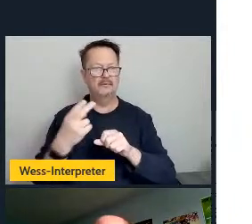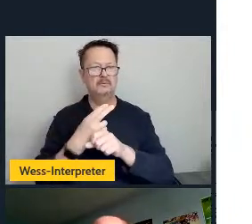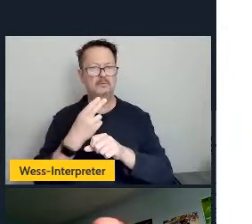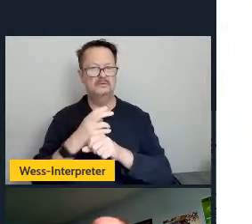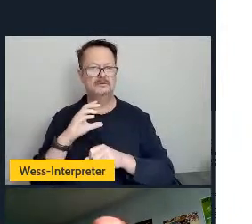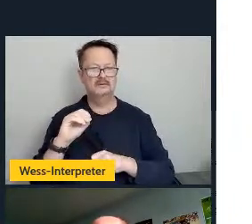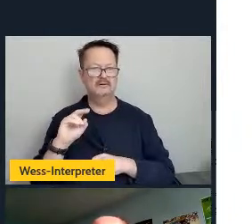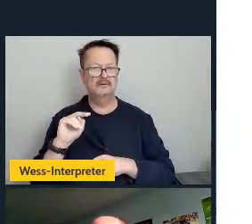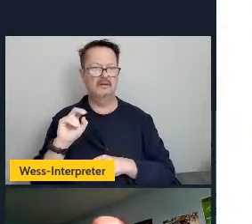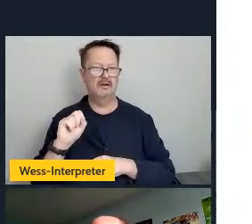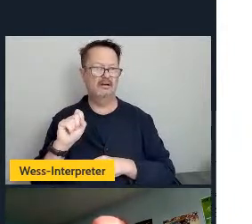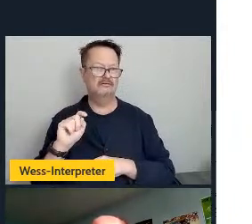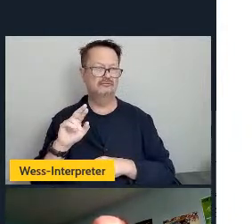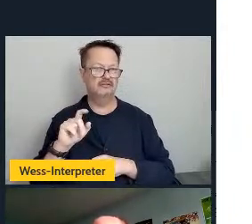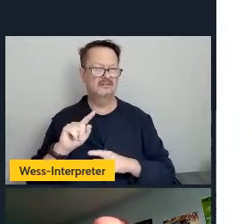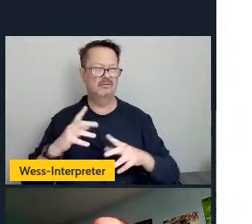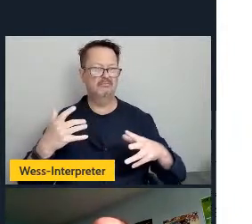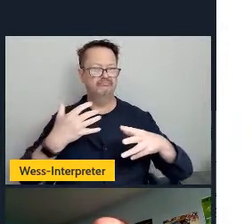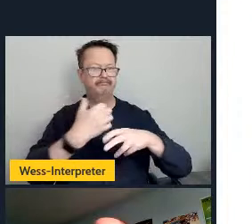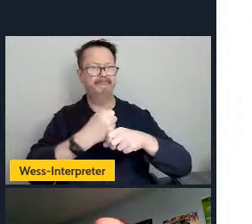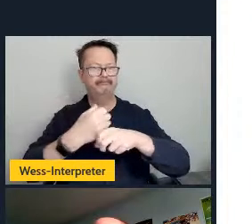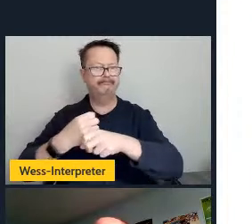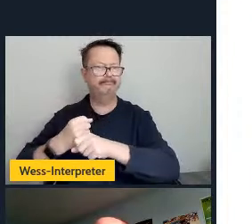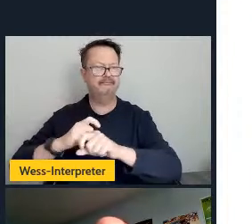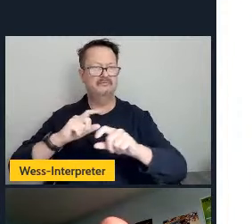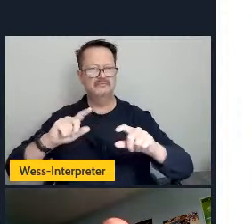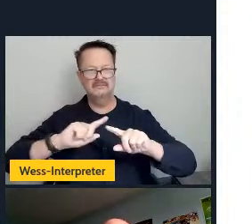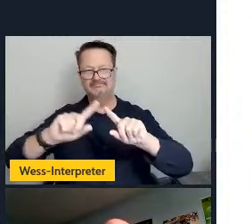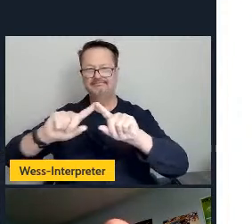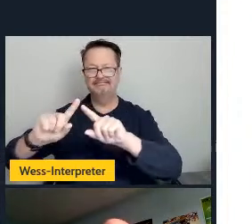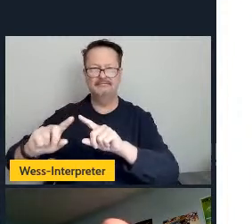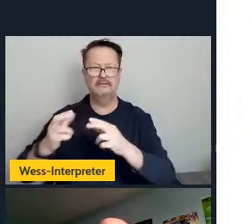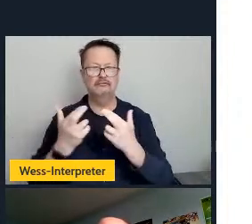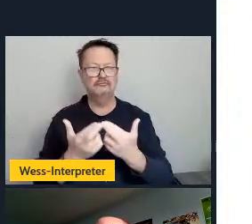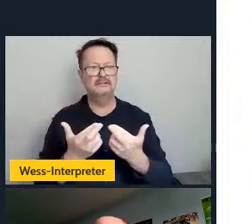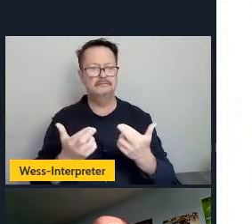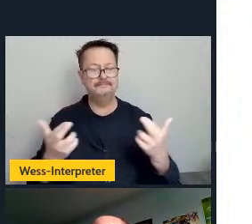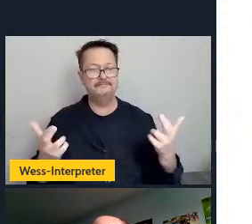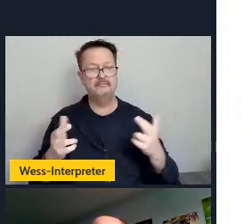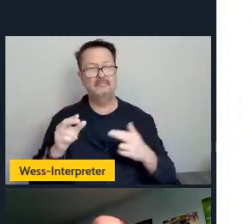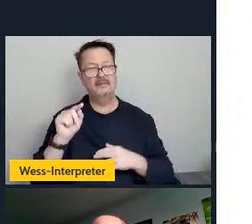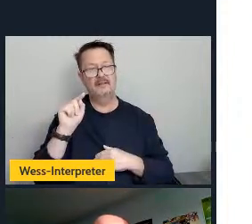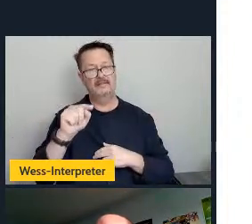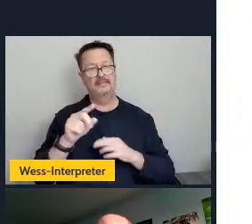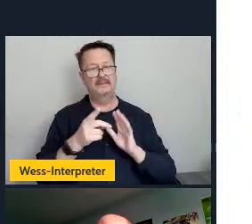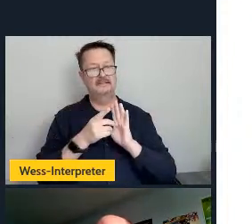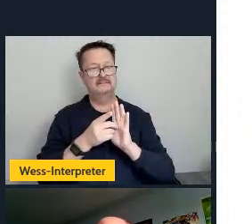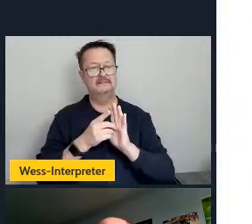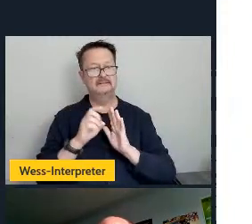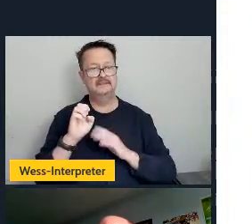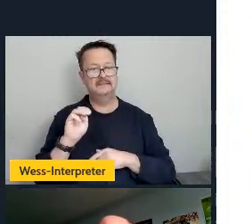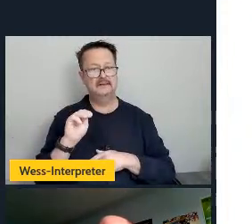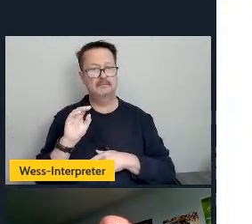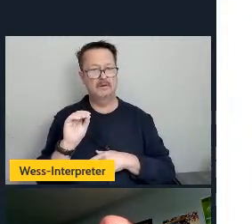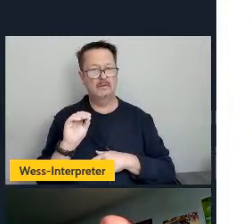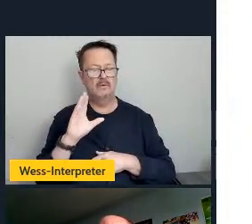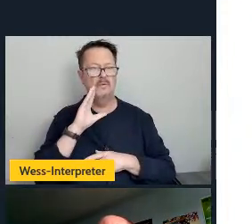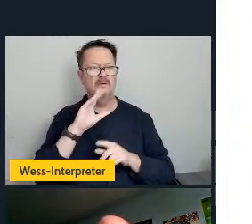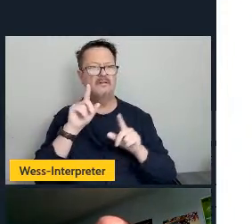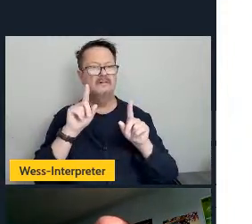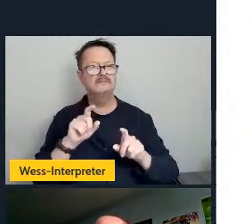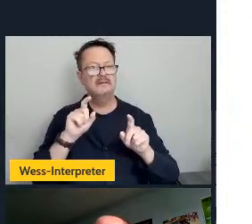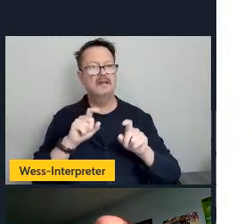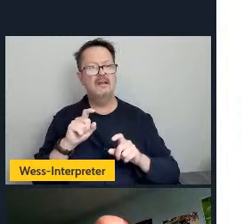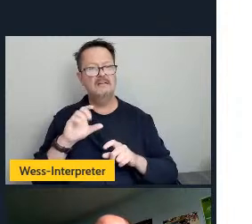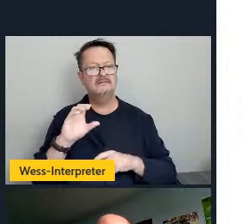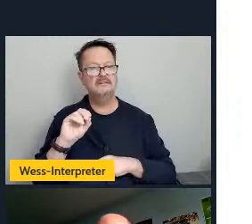constructs which encapsulate multiple resources. In this demo, we're going to test a